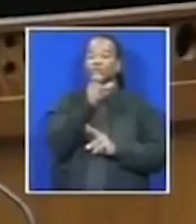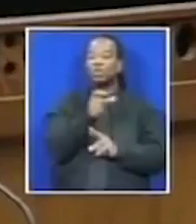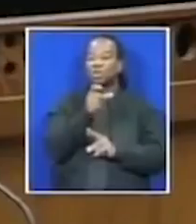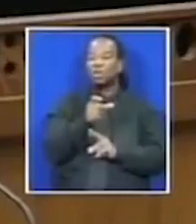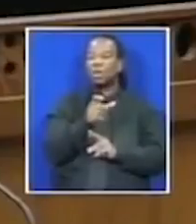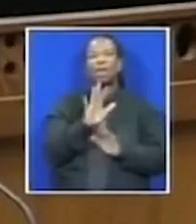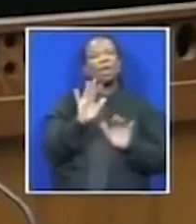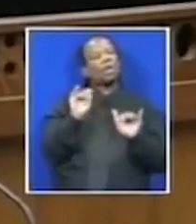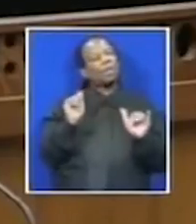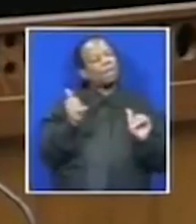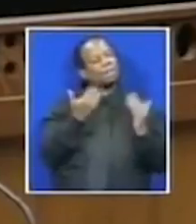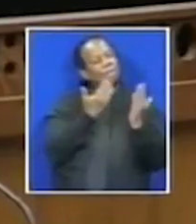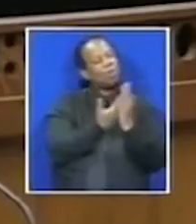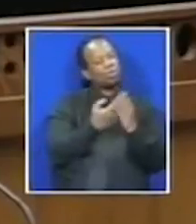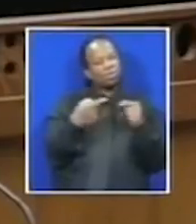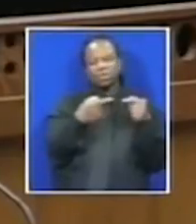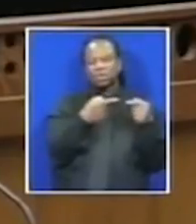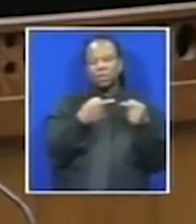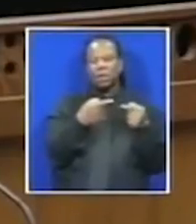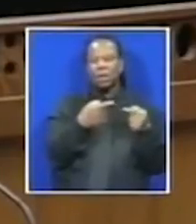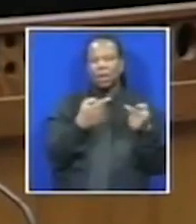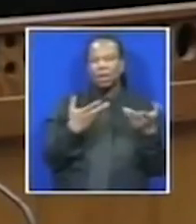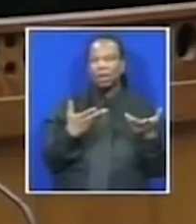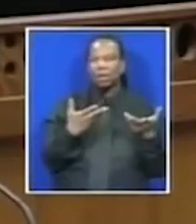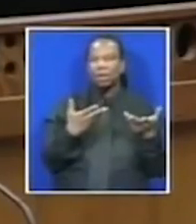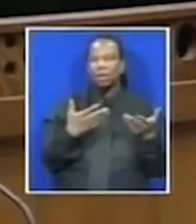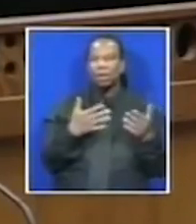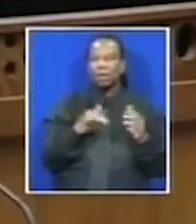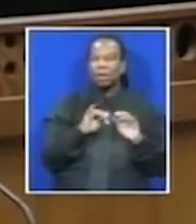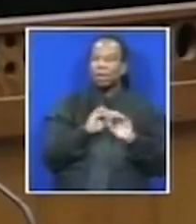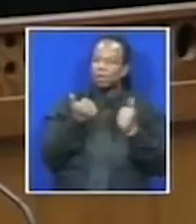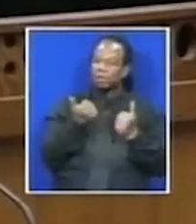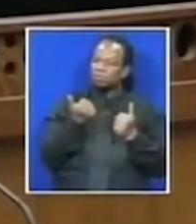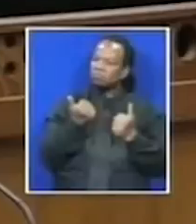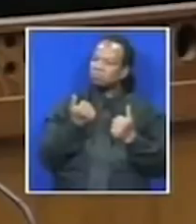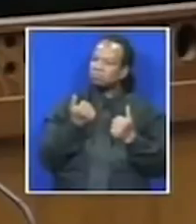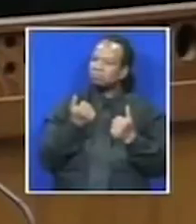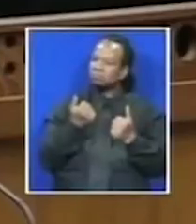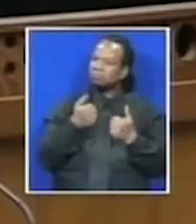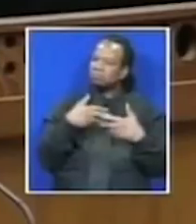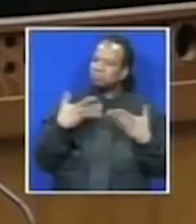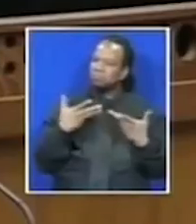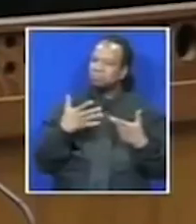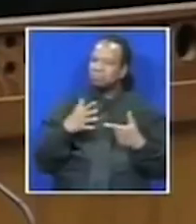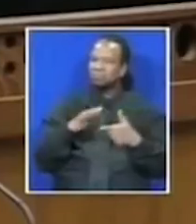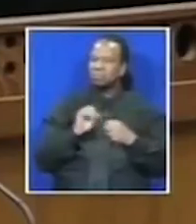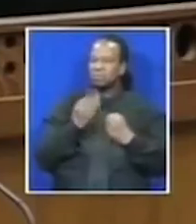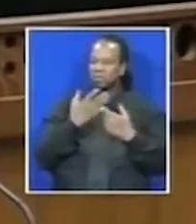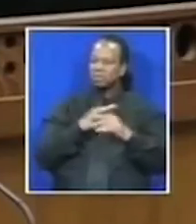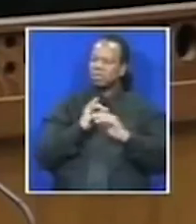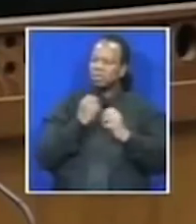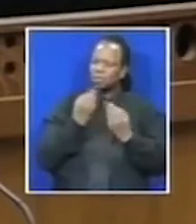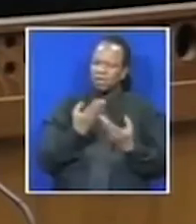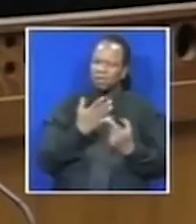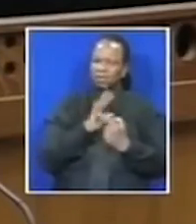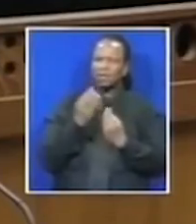here debating today is really a phantom to masquerade the essence and nature of opposition politics in our country